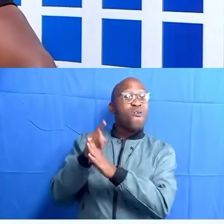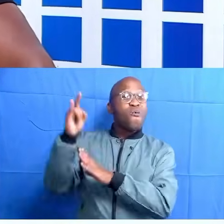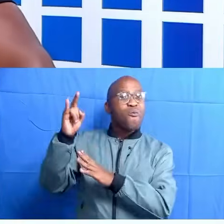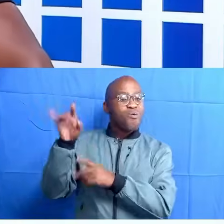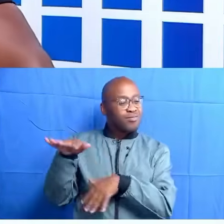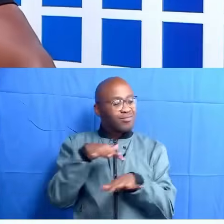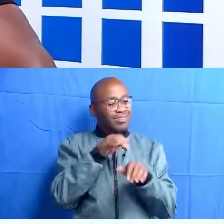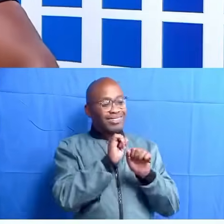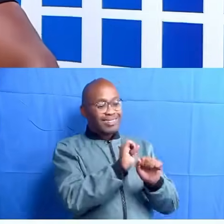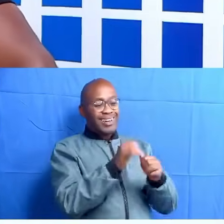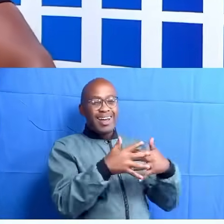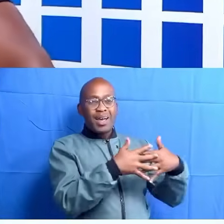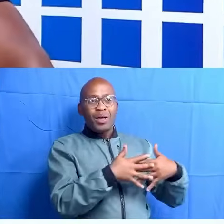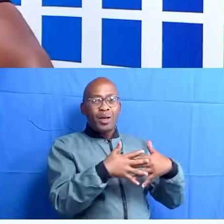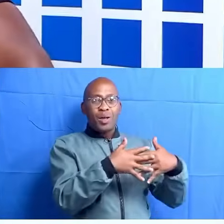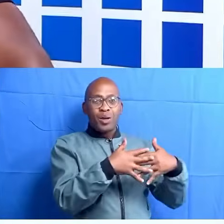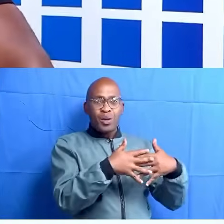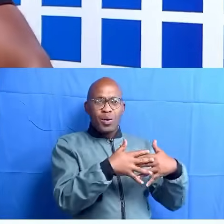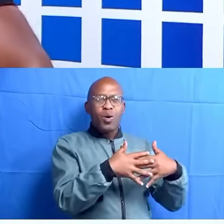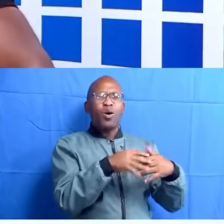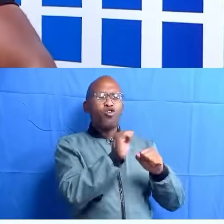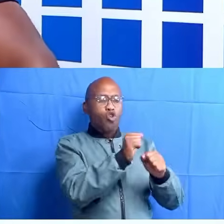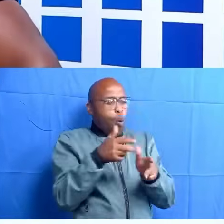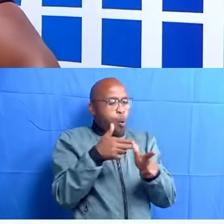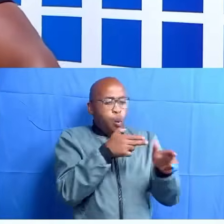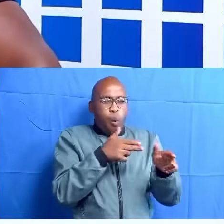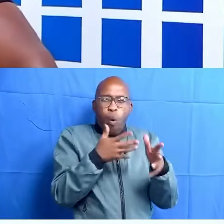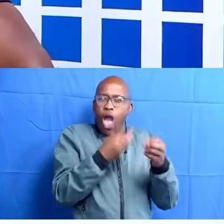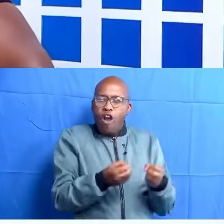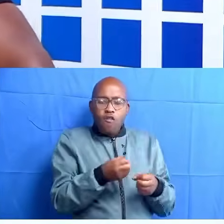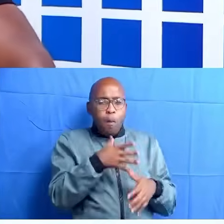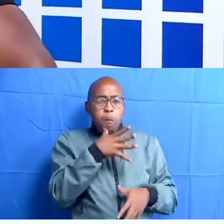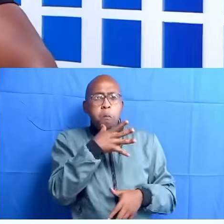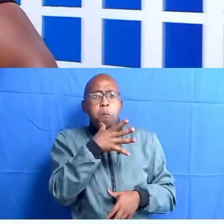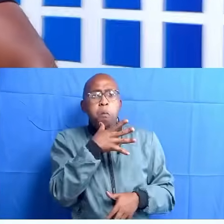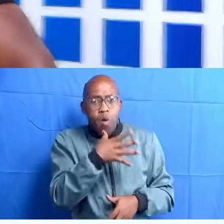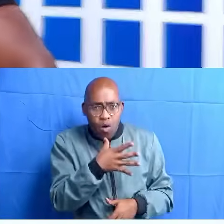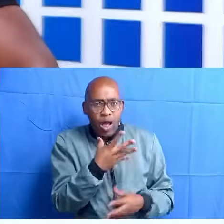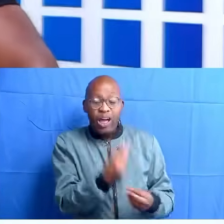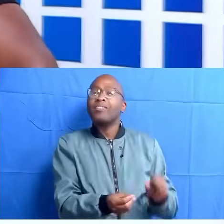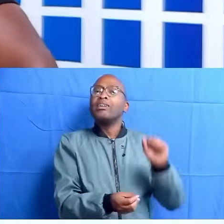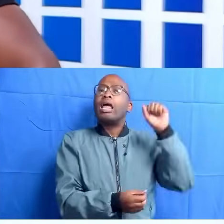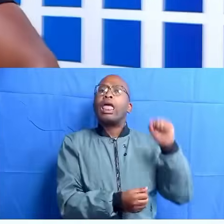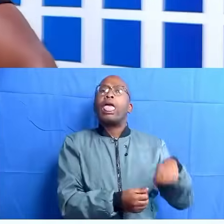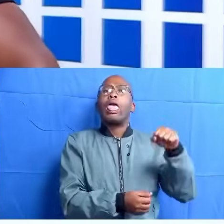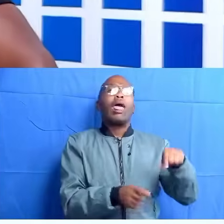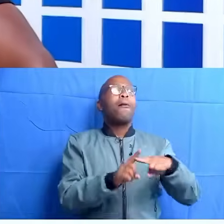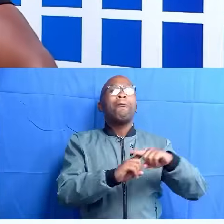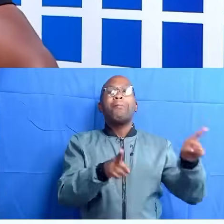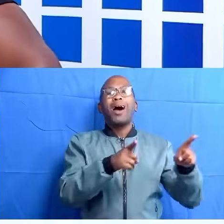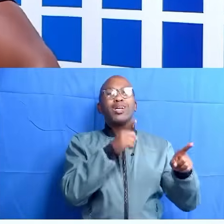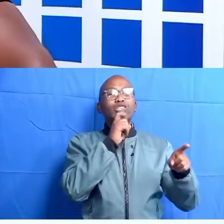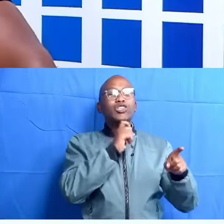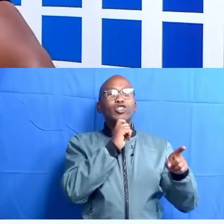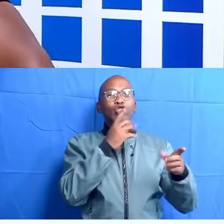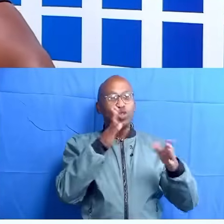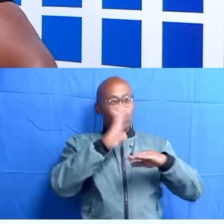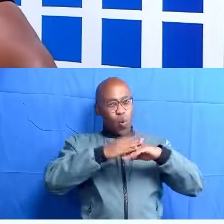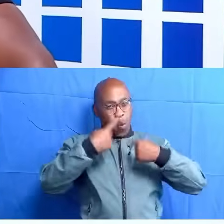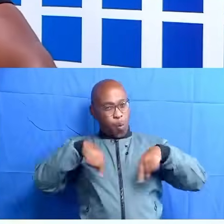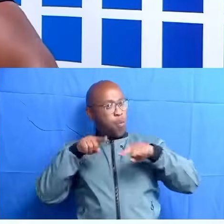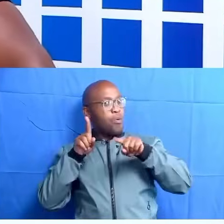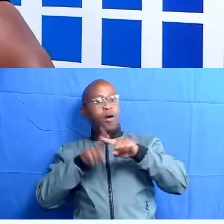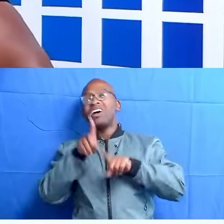their strategies, their technological weapons, their advanced weapons to be ineffective in this